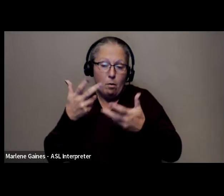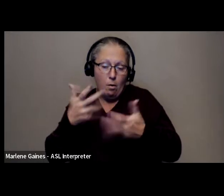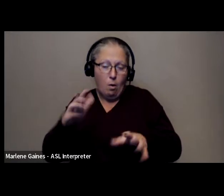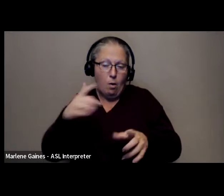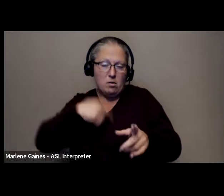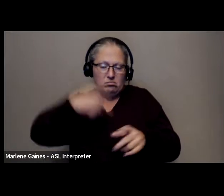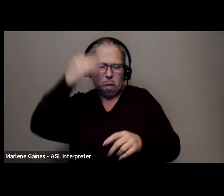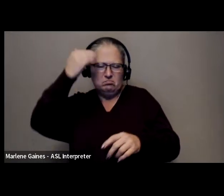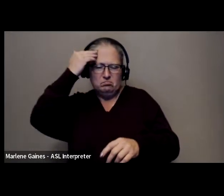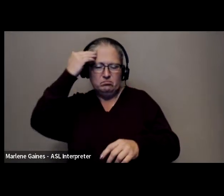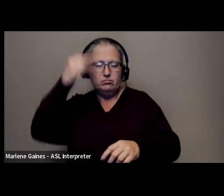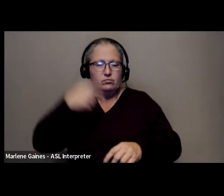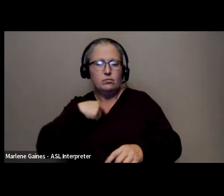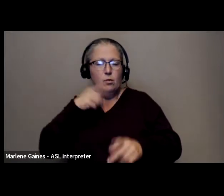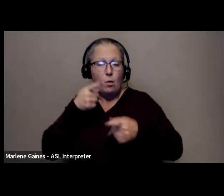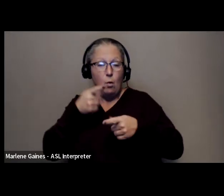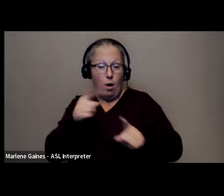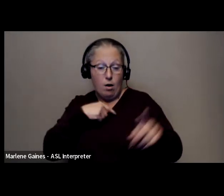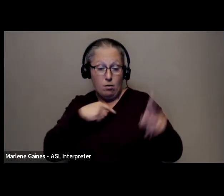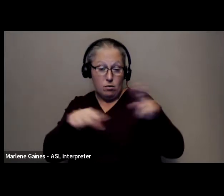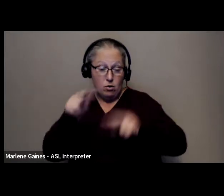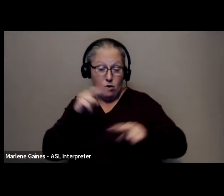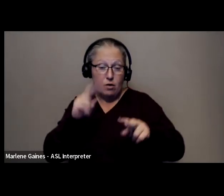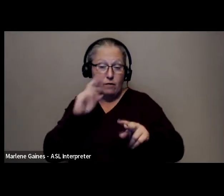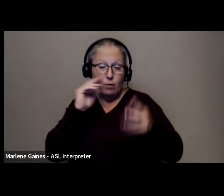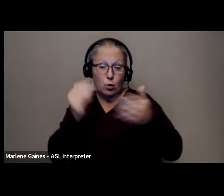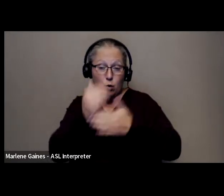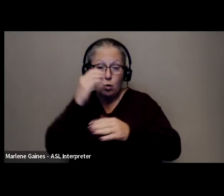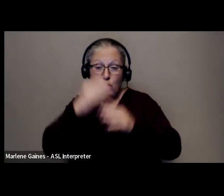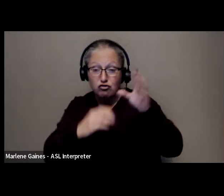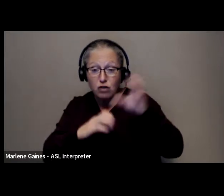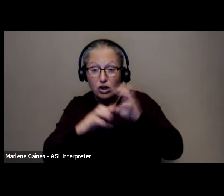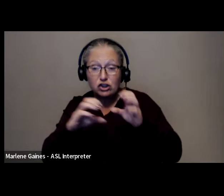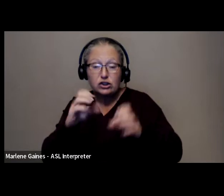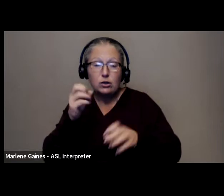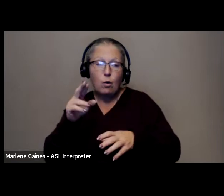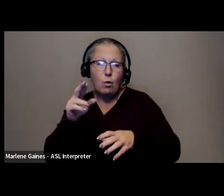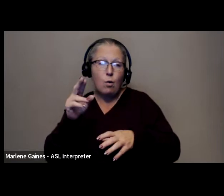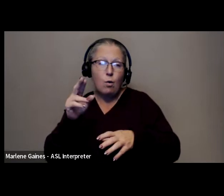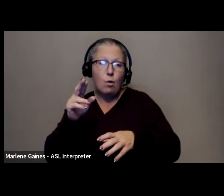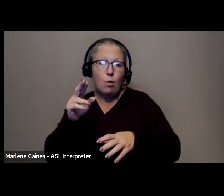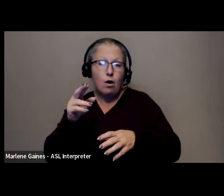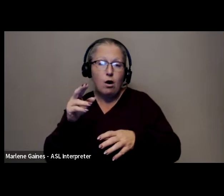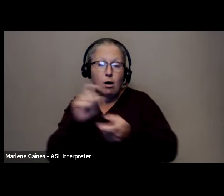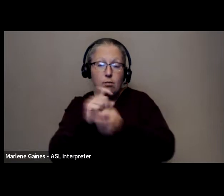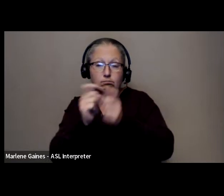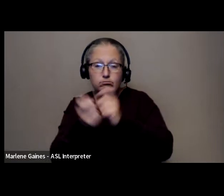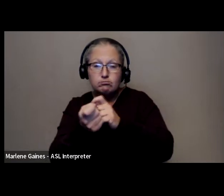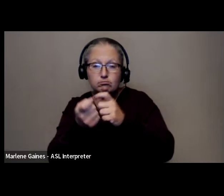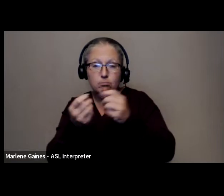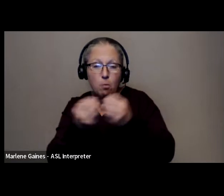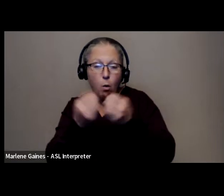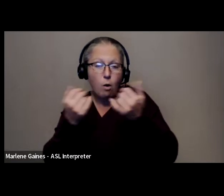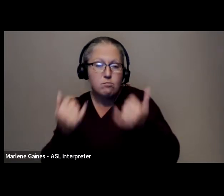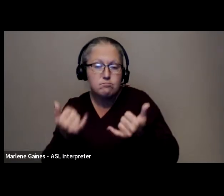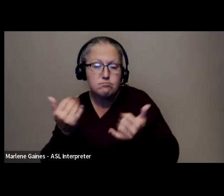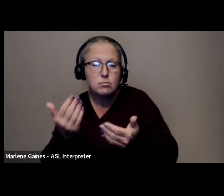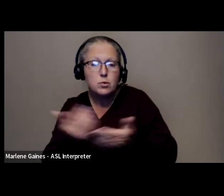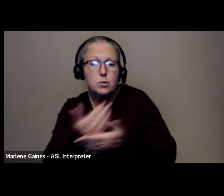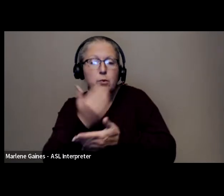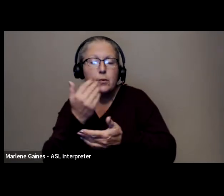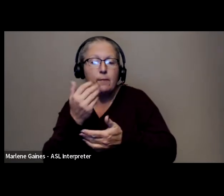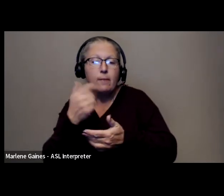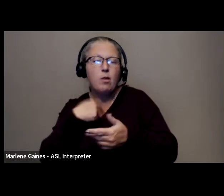radar as we look to do new construction or modernization. We are looking for